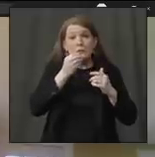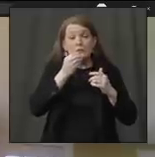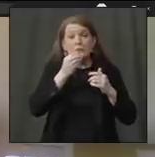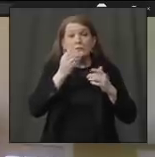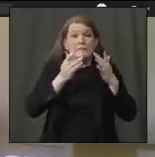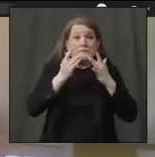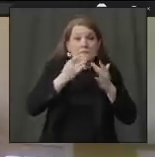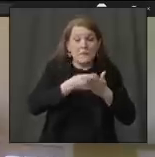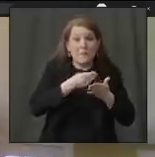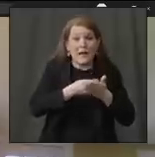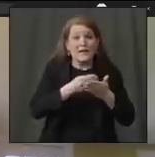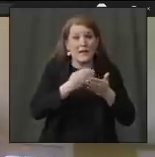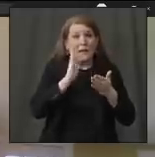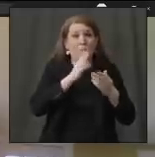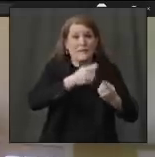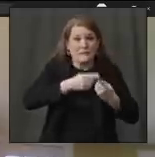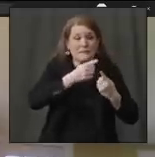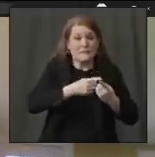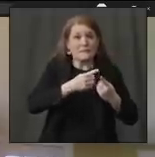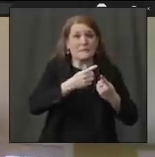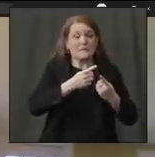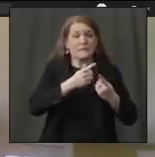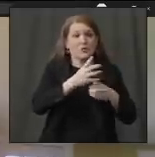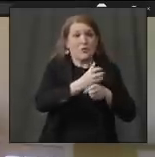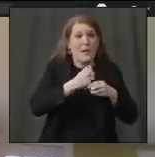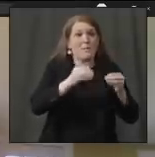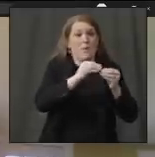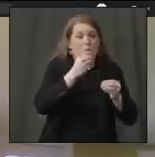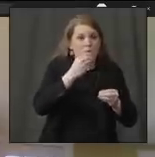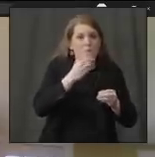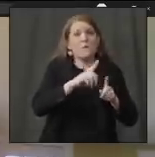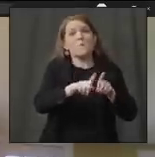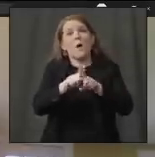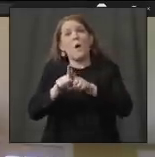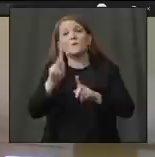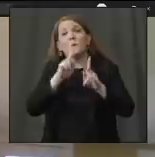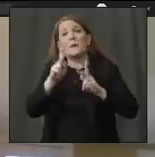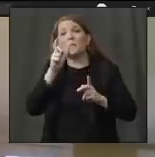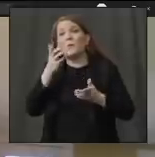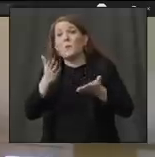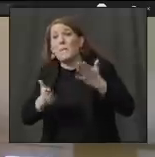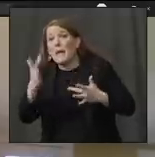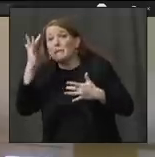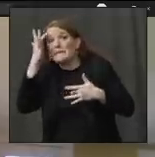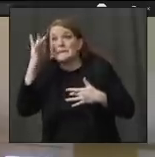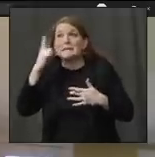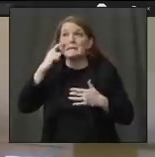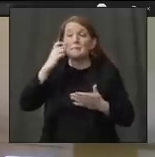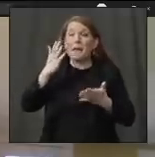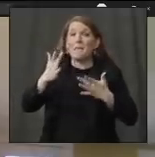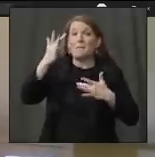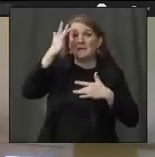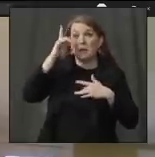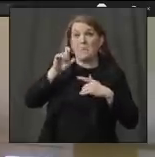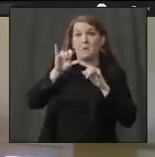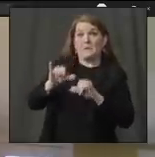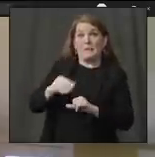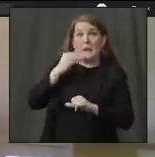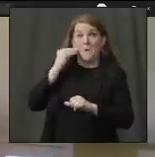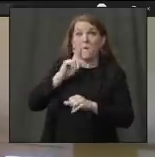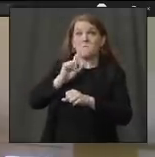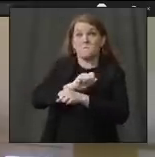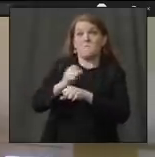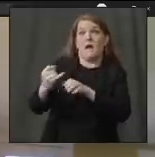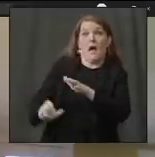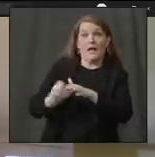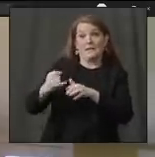folks that are quarantined or self-isolating. And so that becomes very important, that we have ways to get food to them. And then also